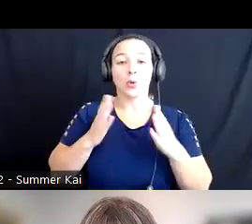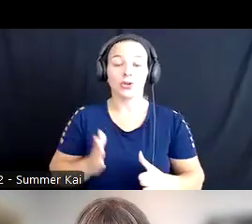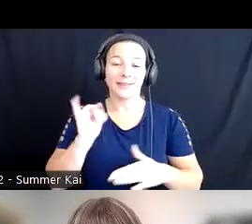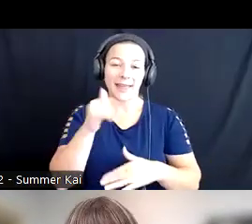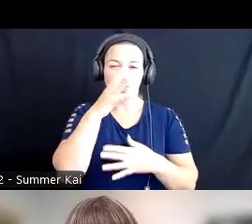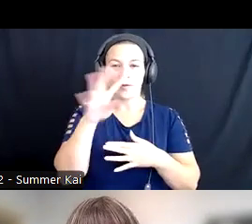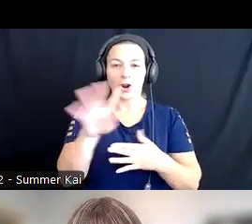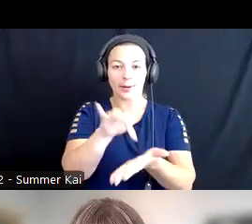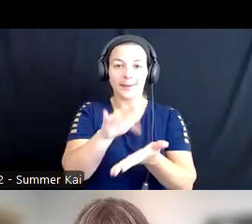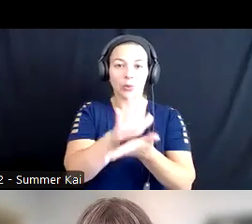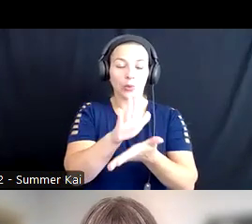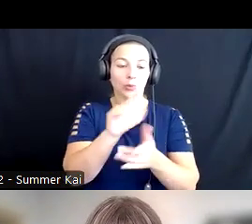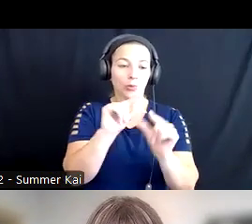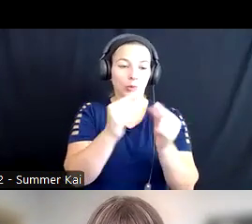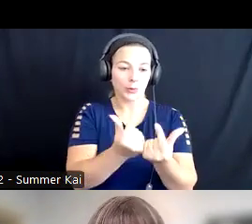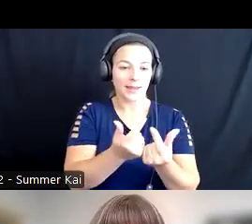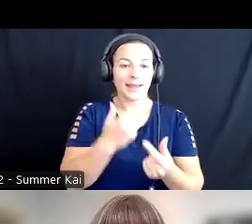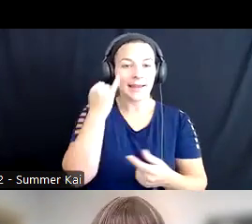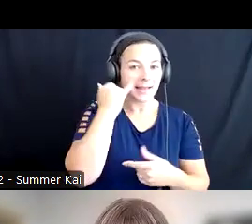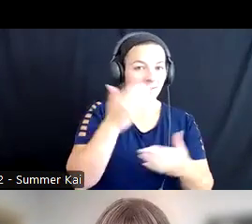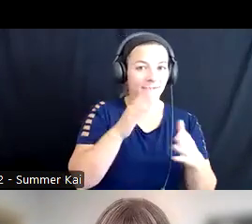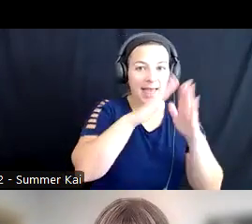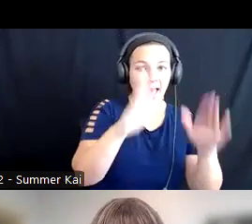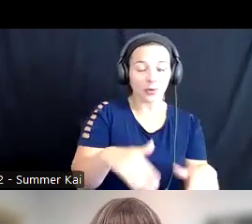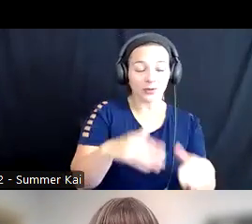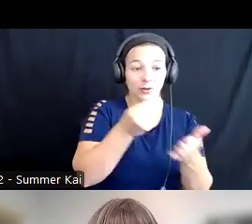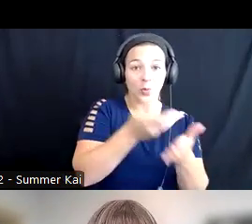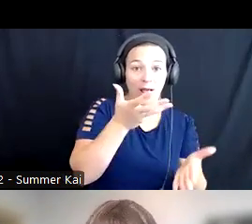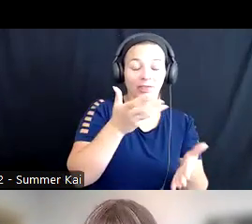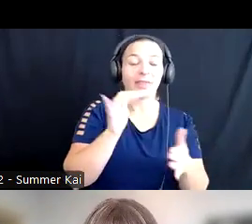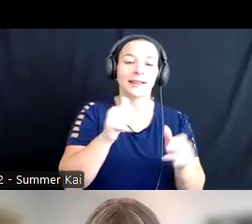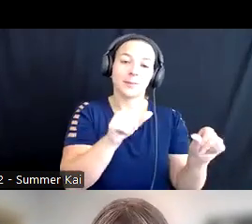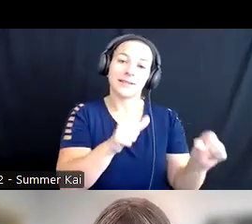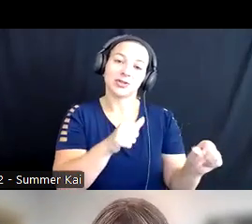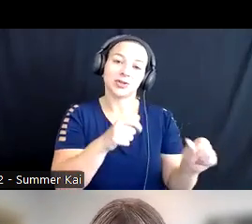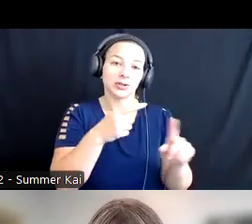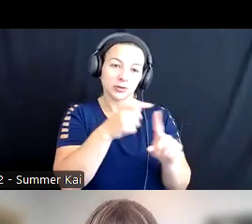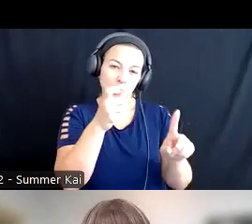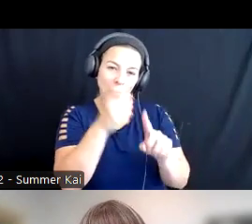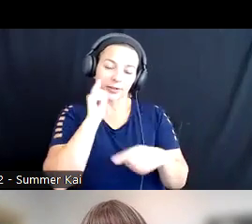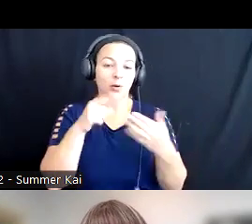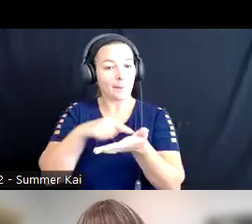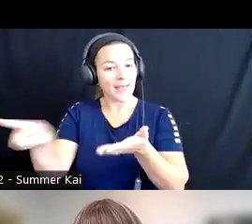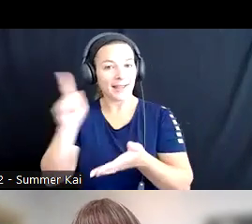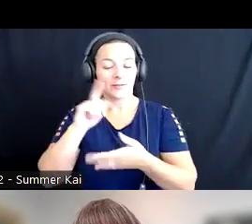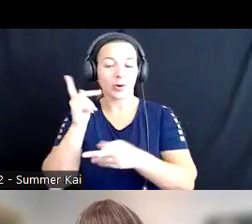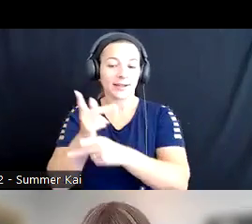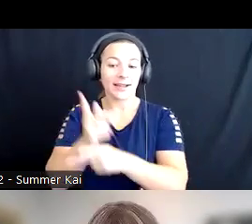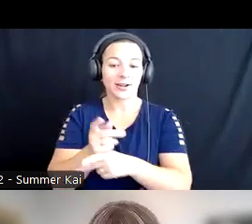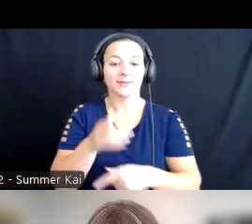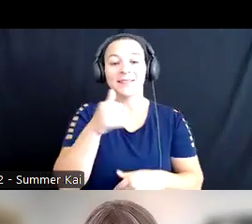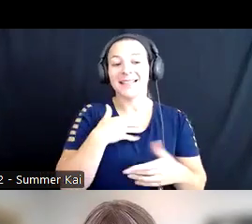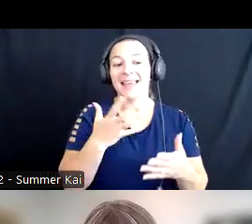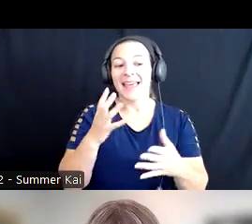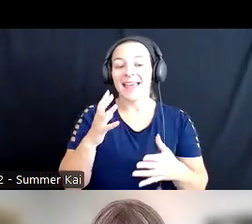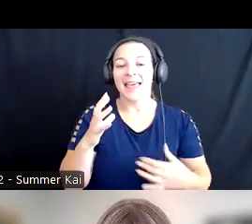and whether housing wealth is a potential source of paying for LTSS. Our work, which is still in progress, estimates the amount of home equity